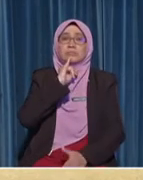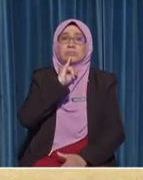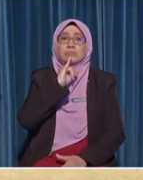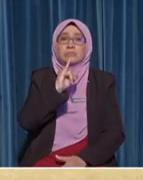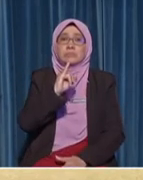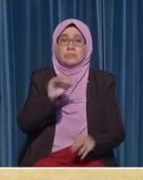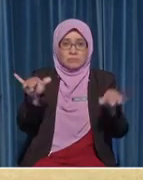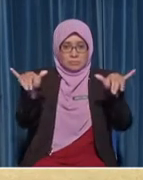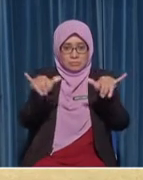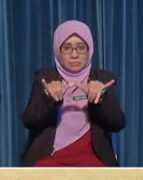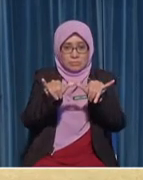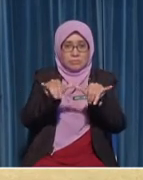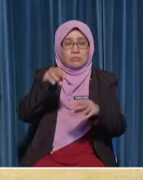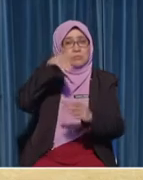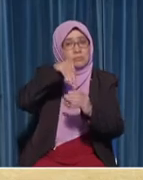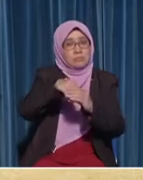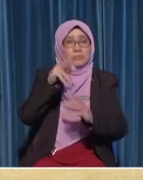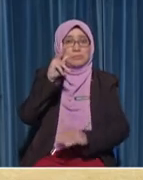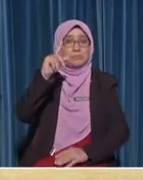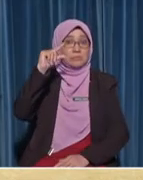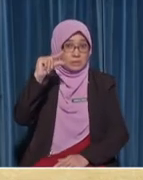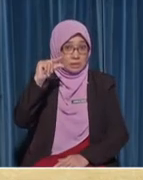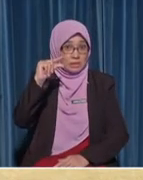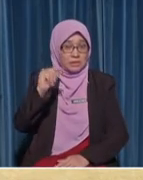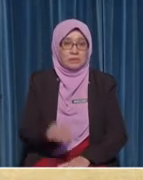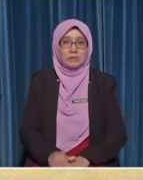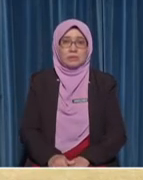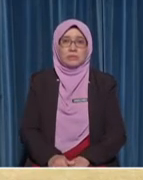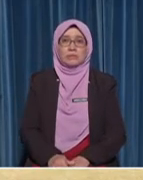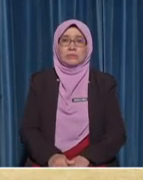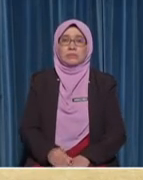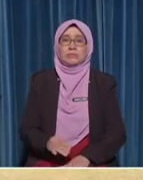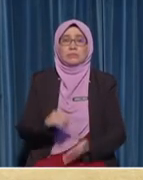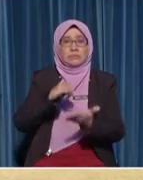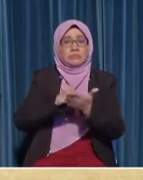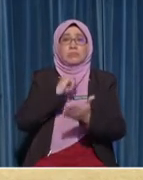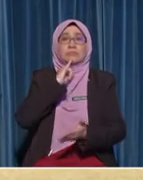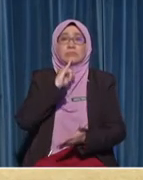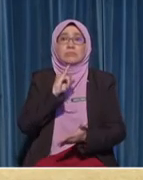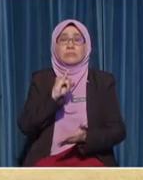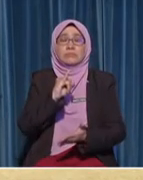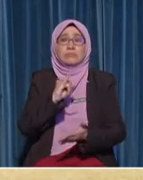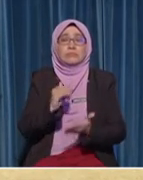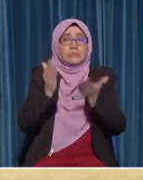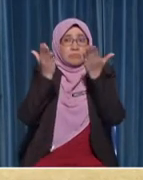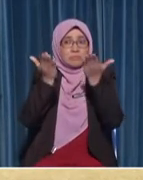in kilogram. It is heavier than the ice